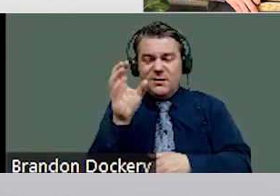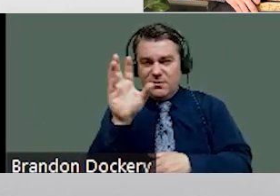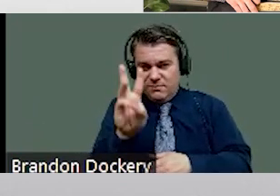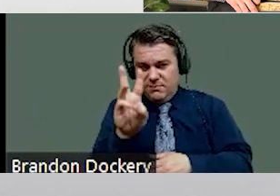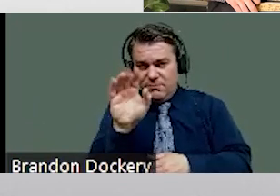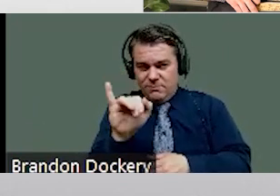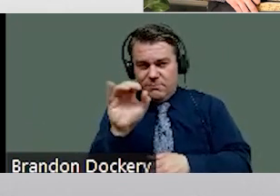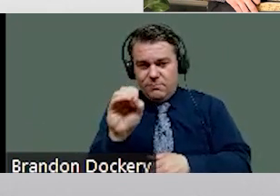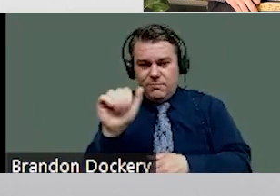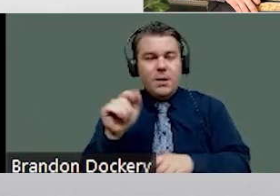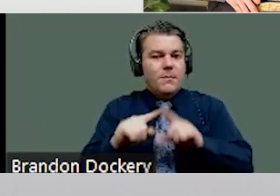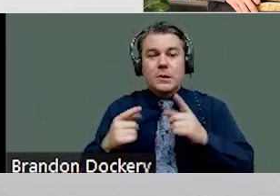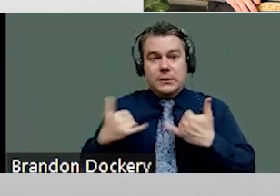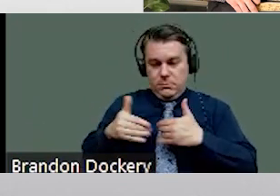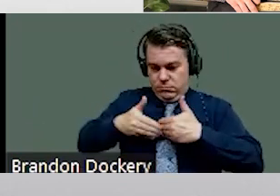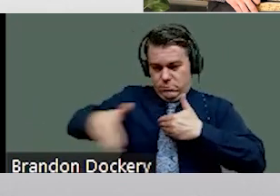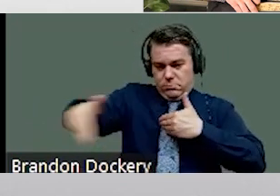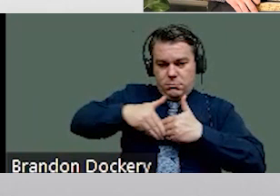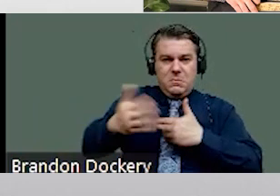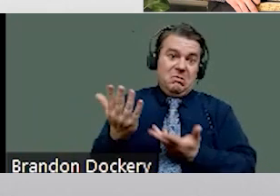15 years there in between, right?